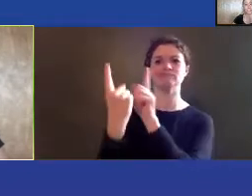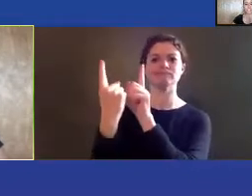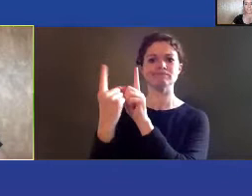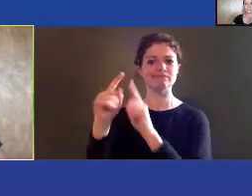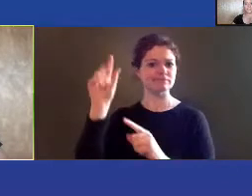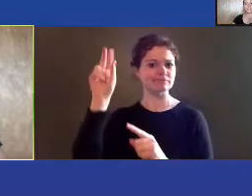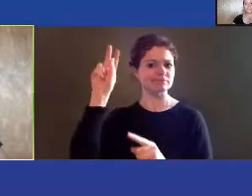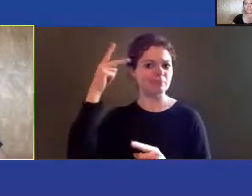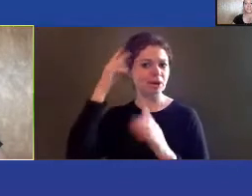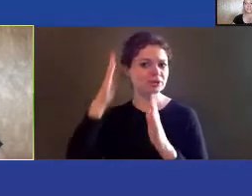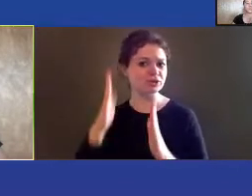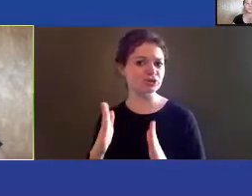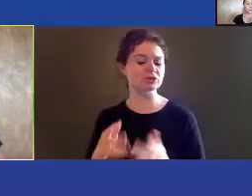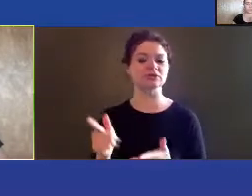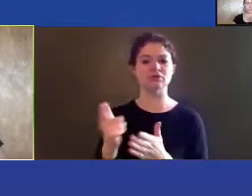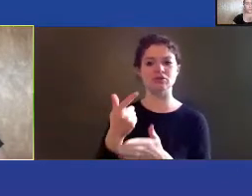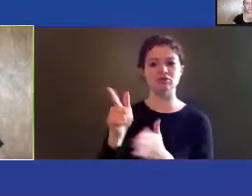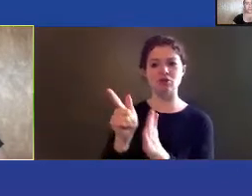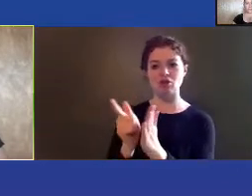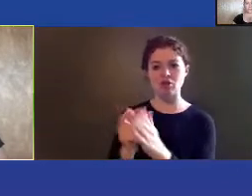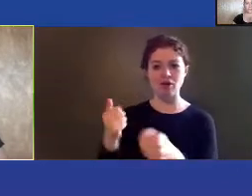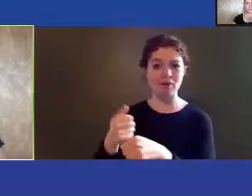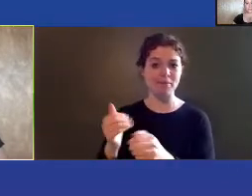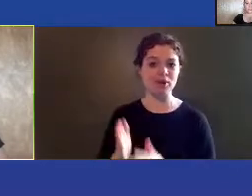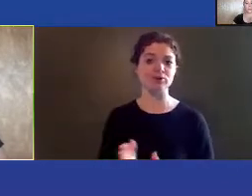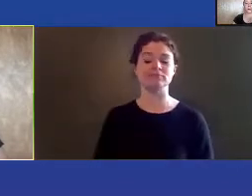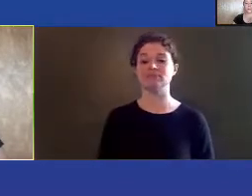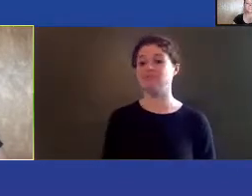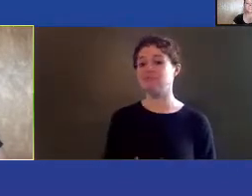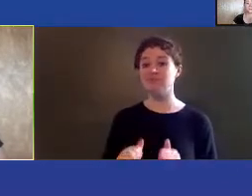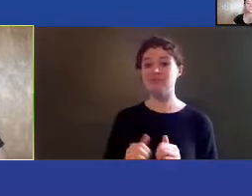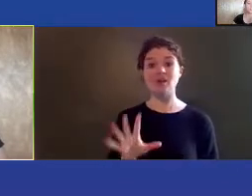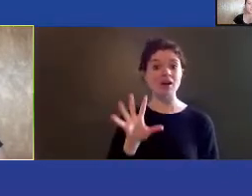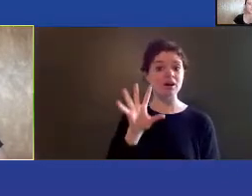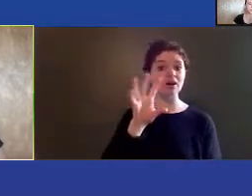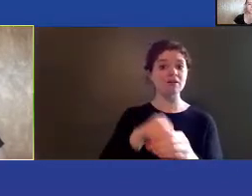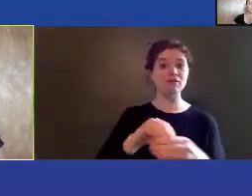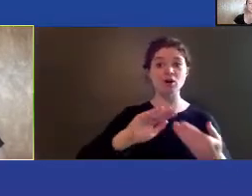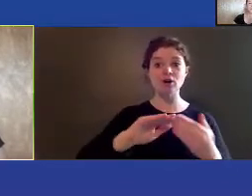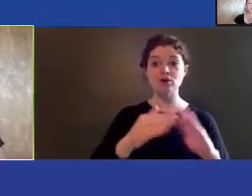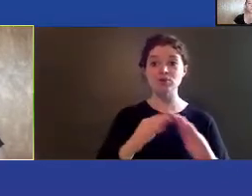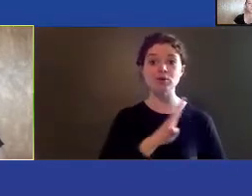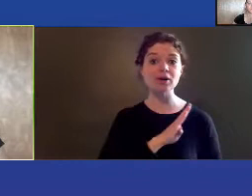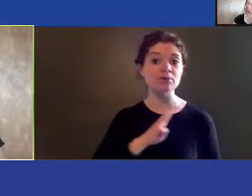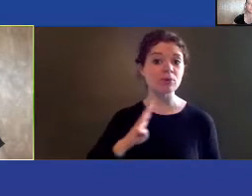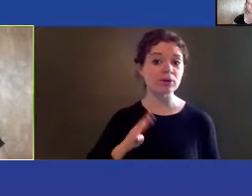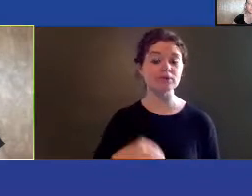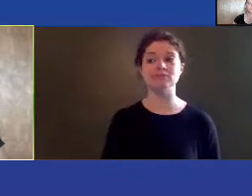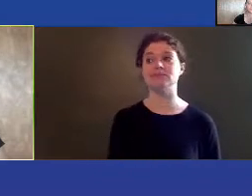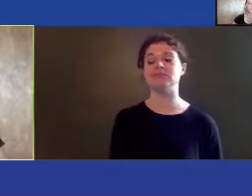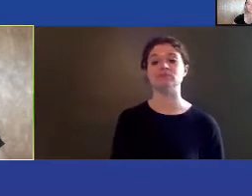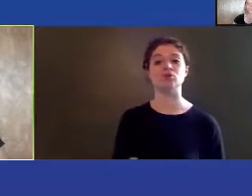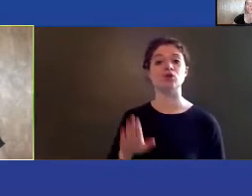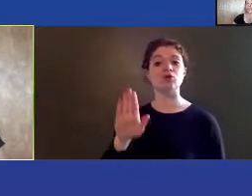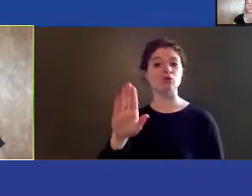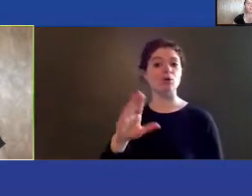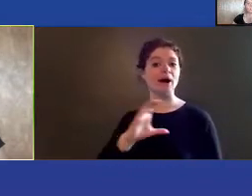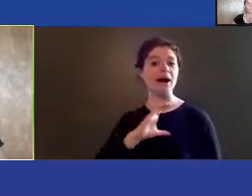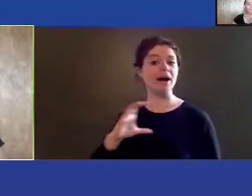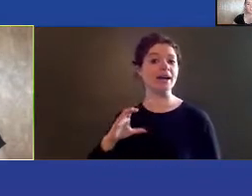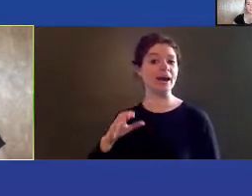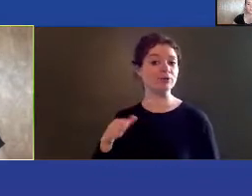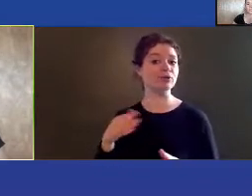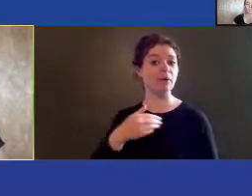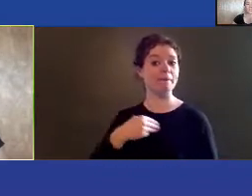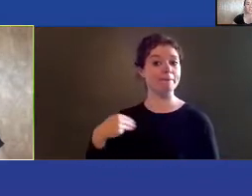level specifically, you can join your community board, or you can attend events hosted by your council member. You can